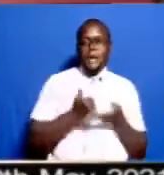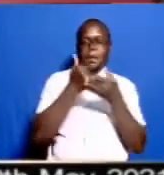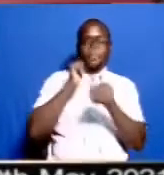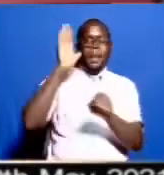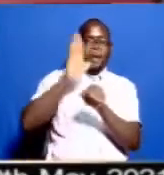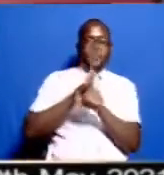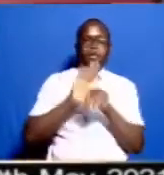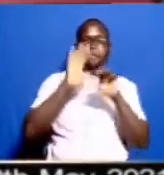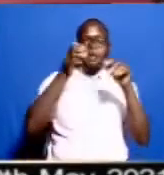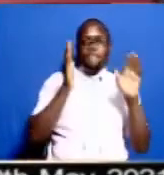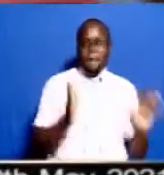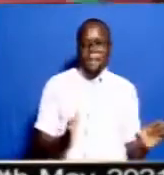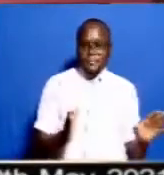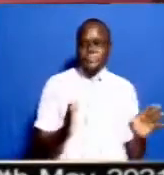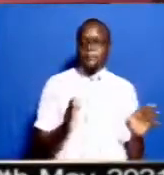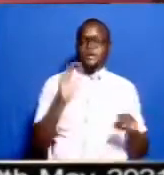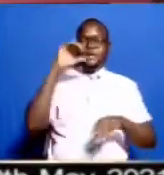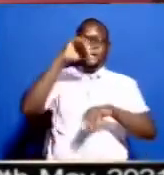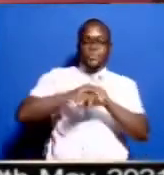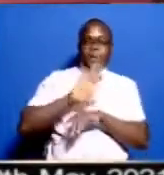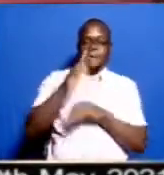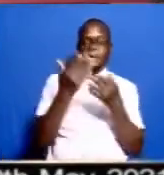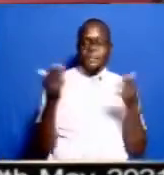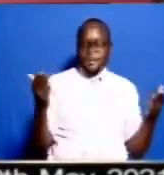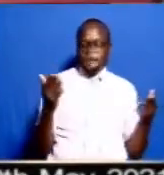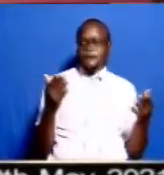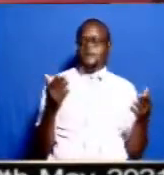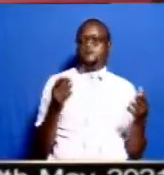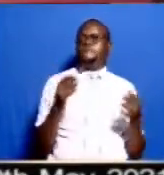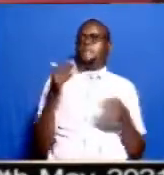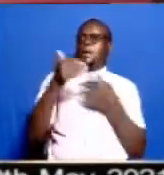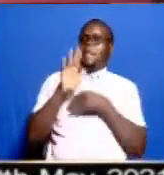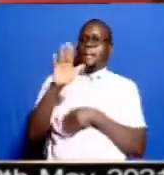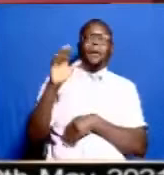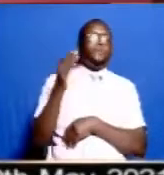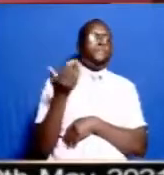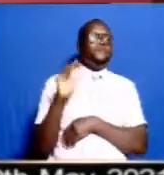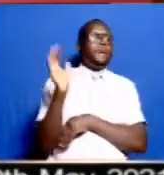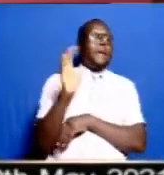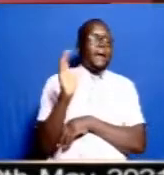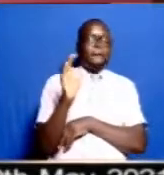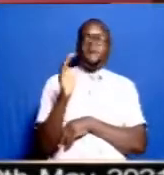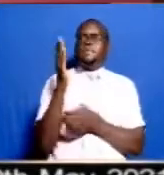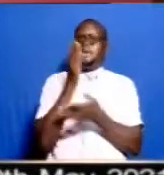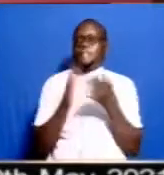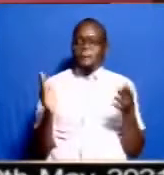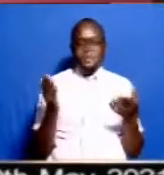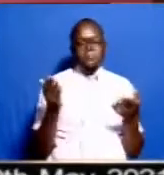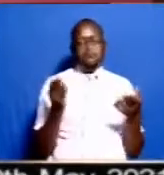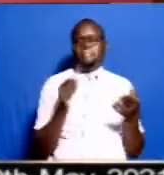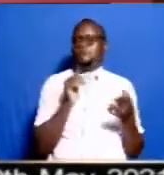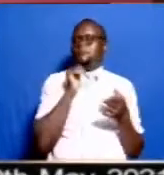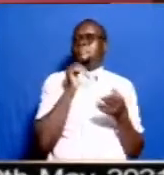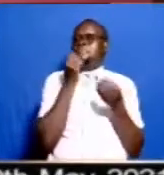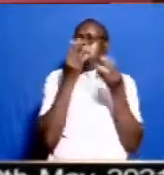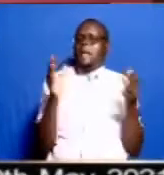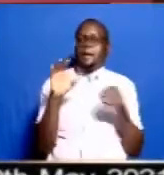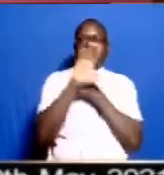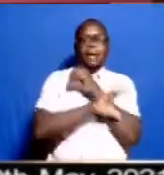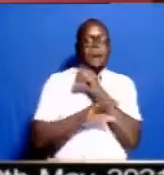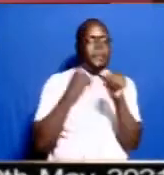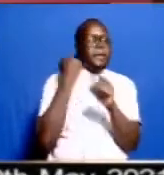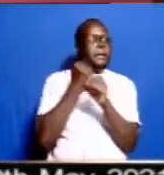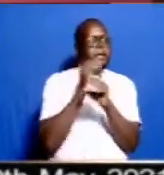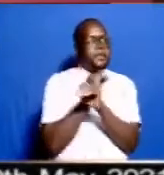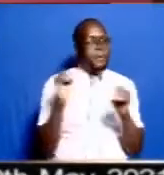our farmers be able to get their produce across to their clients. So that was something that not many countries did, not many